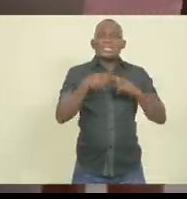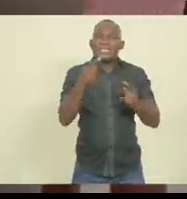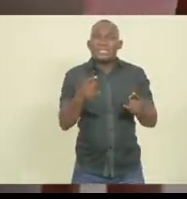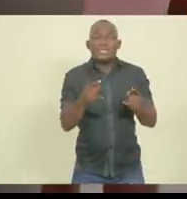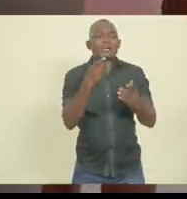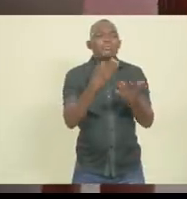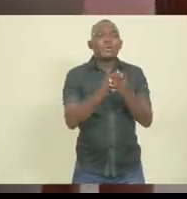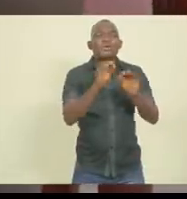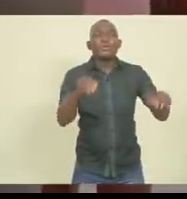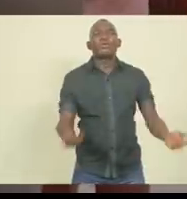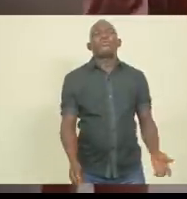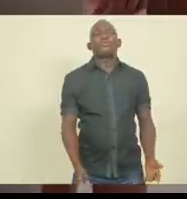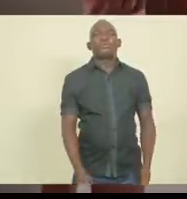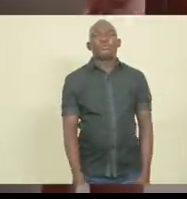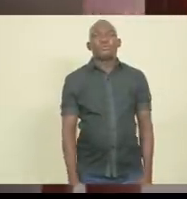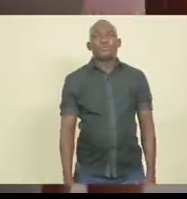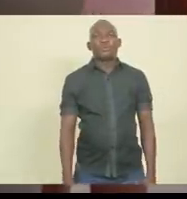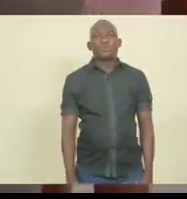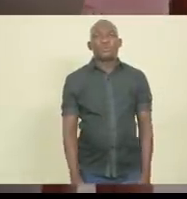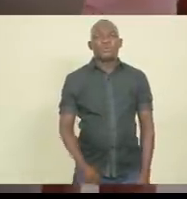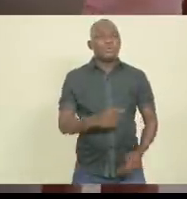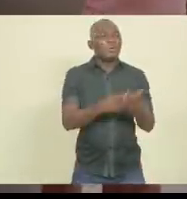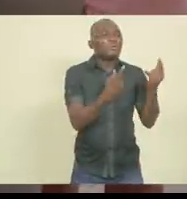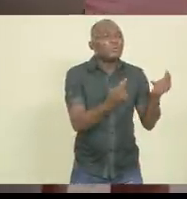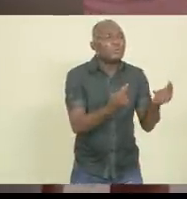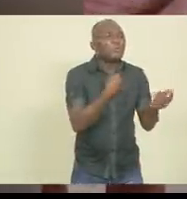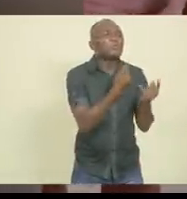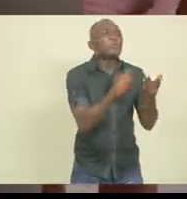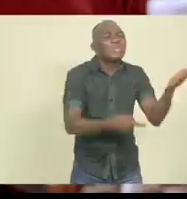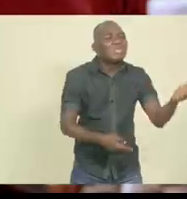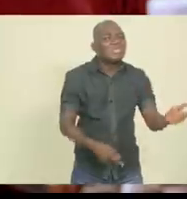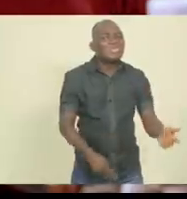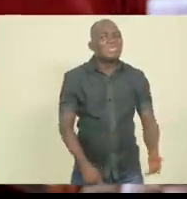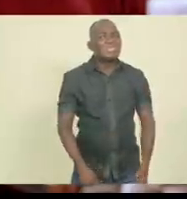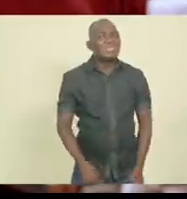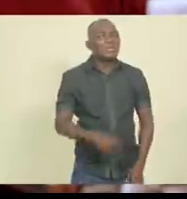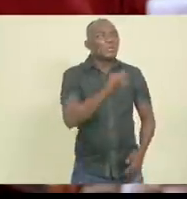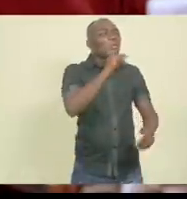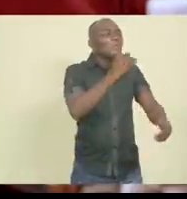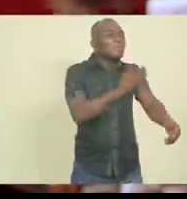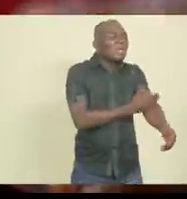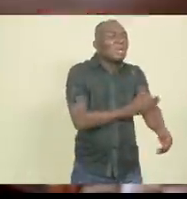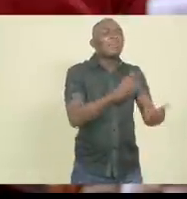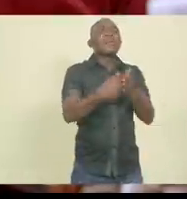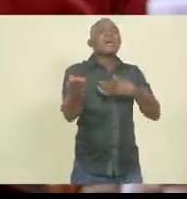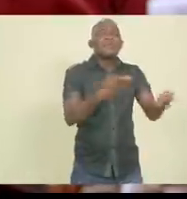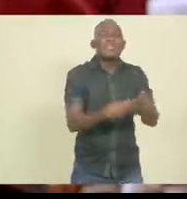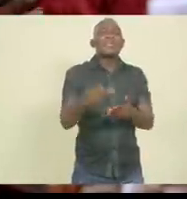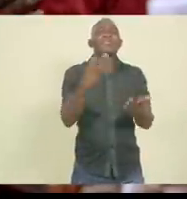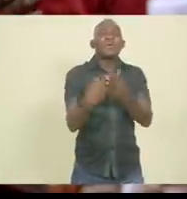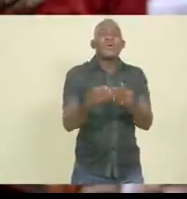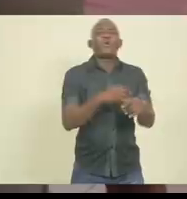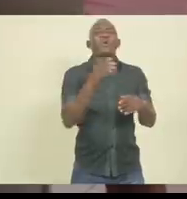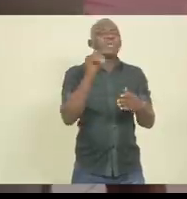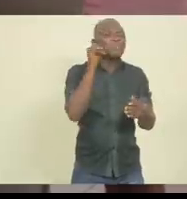no money for it. What do you want me to do? Tell me. Your daughter has finished all the money we have, all in the name of being